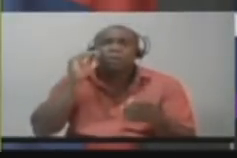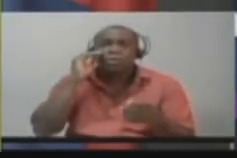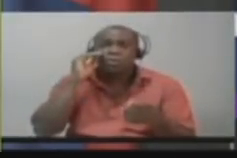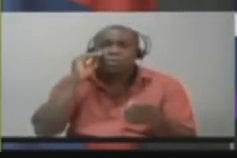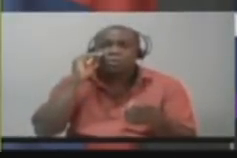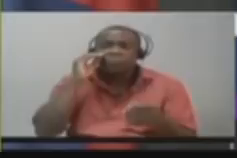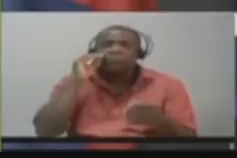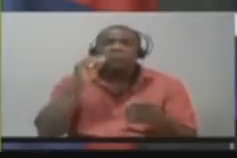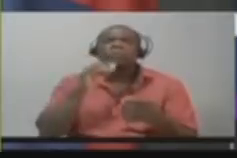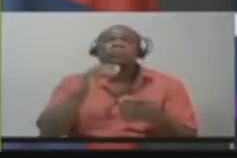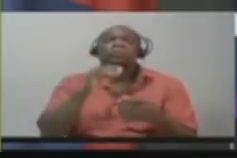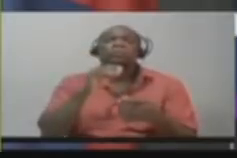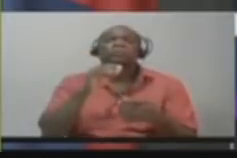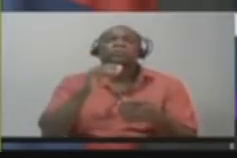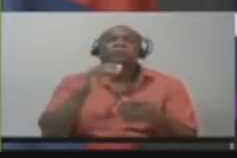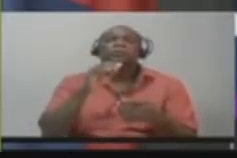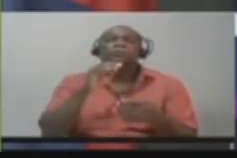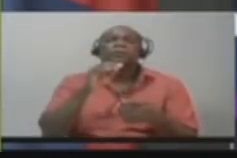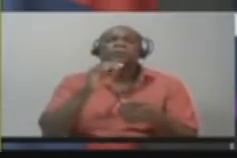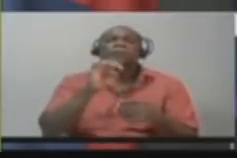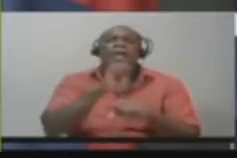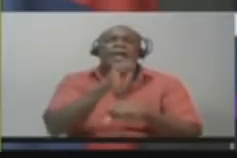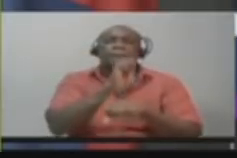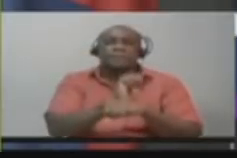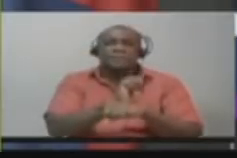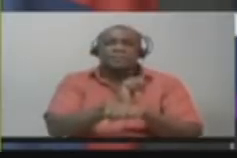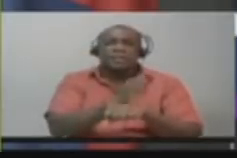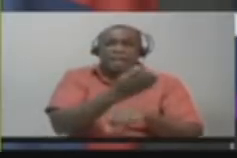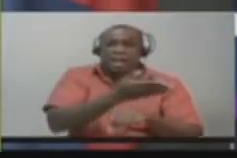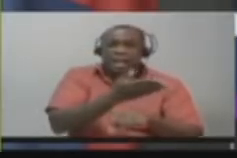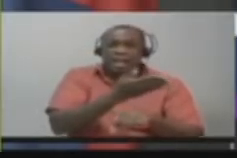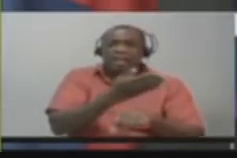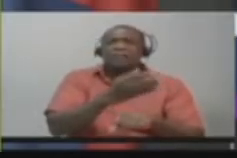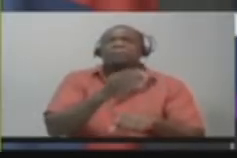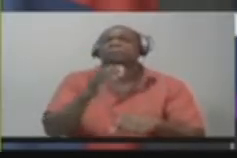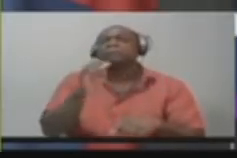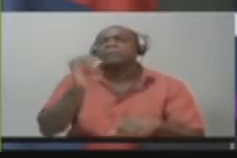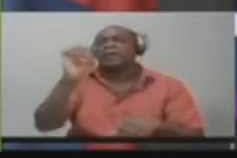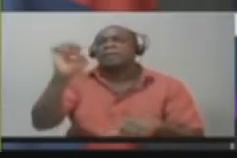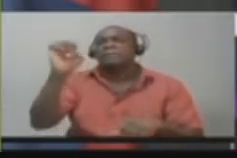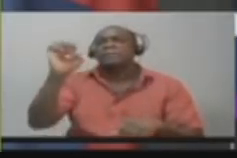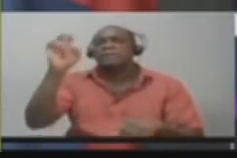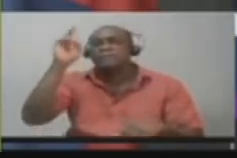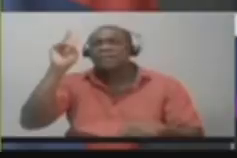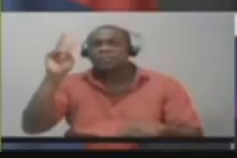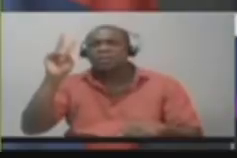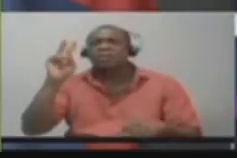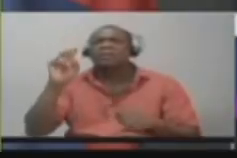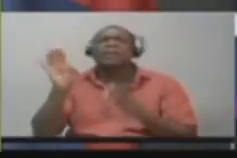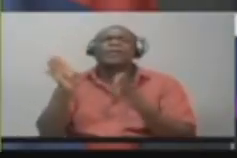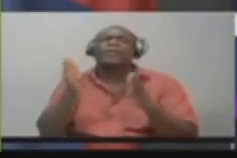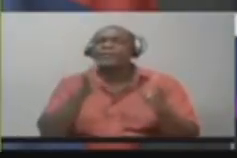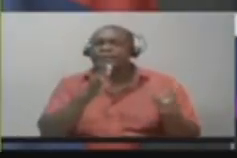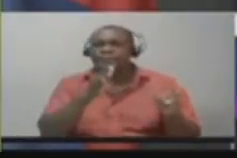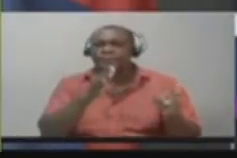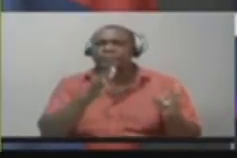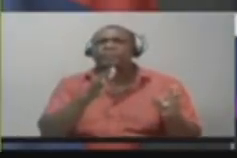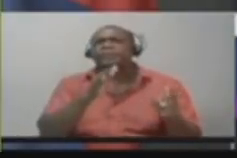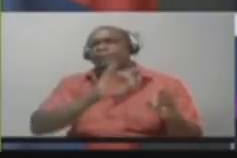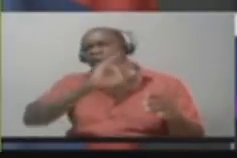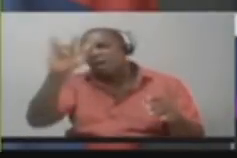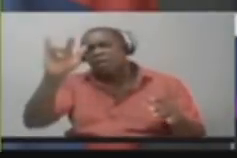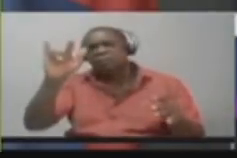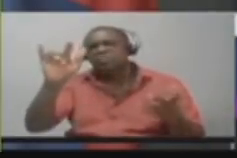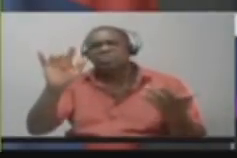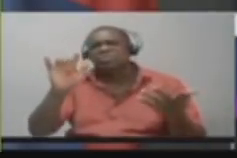embassy here and the government, they organized transportation, and so that was not a government of Trinidad and Tobago organized matter.